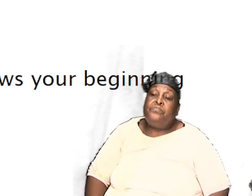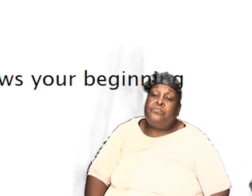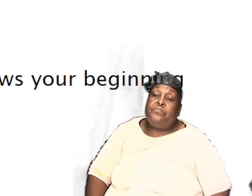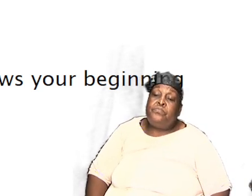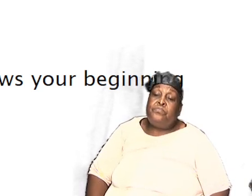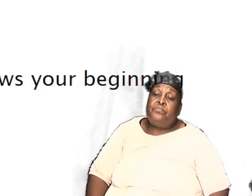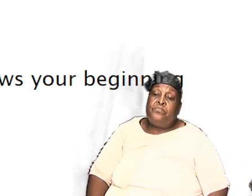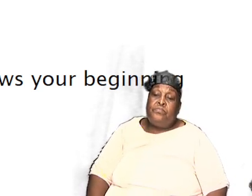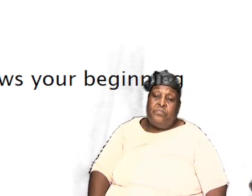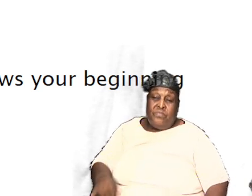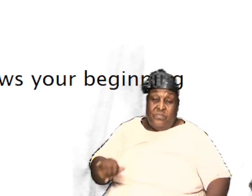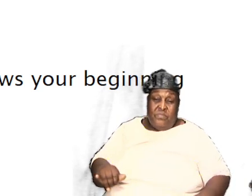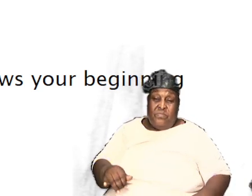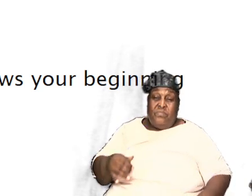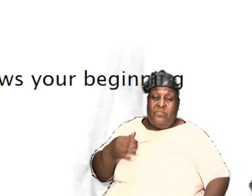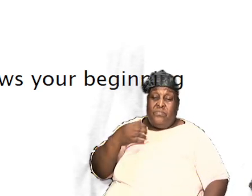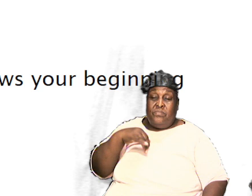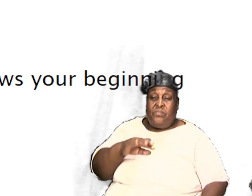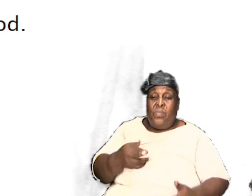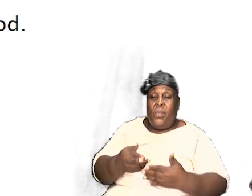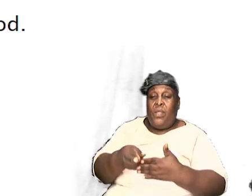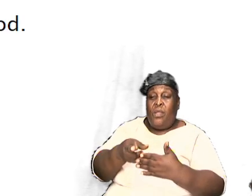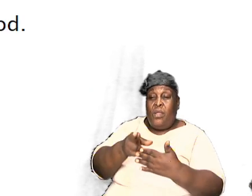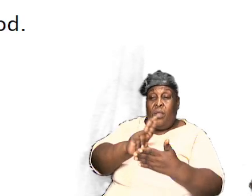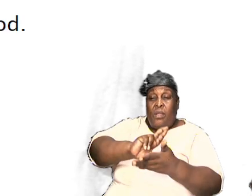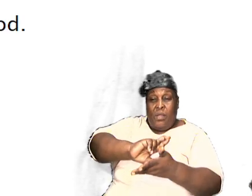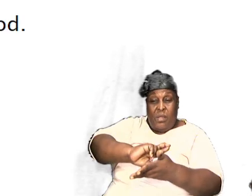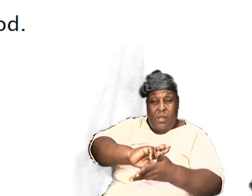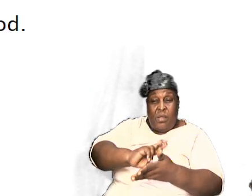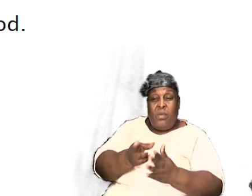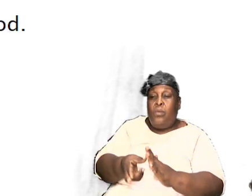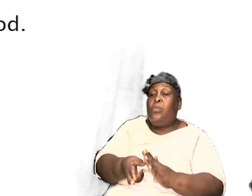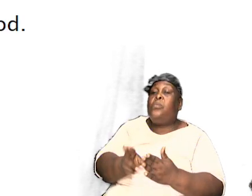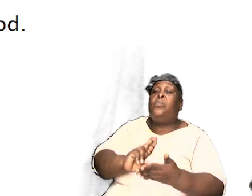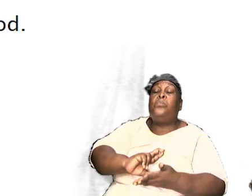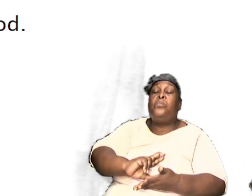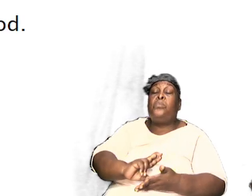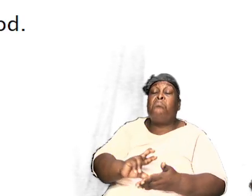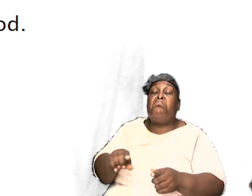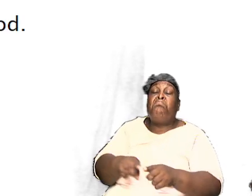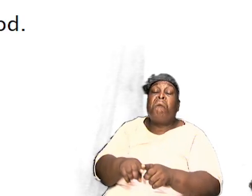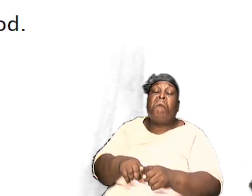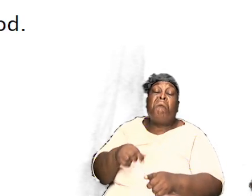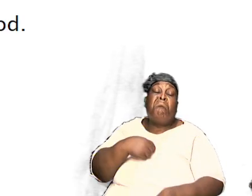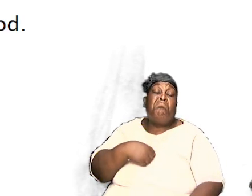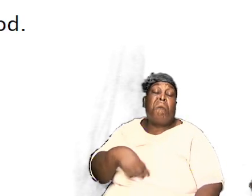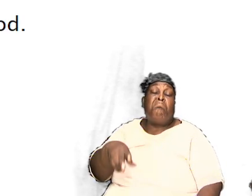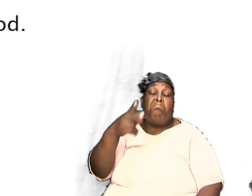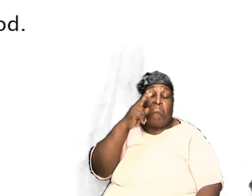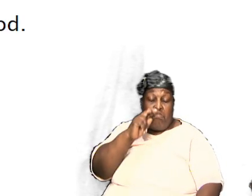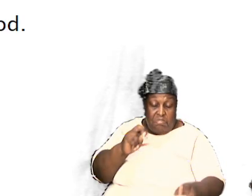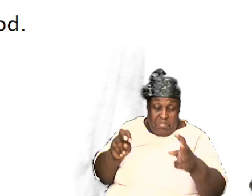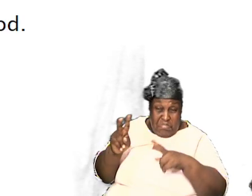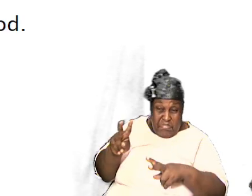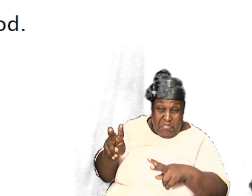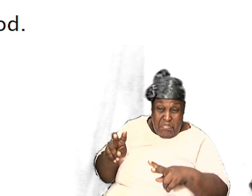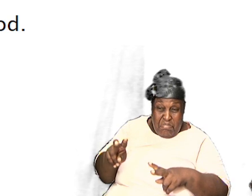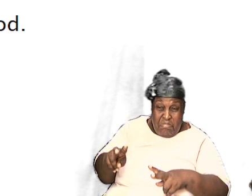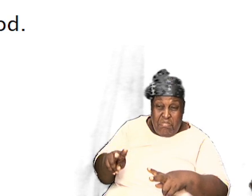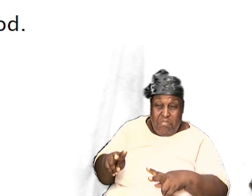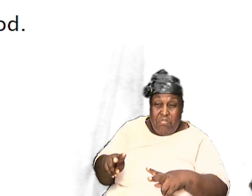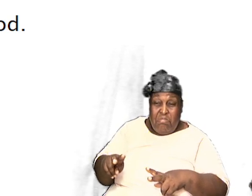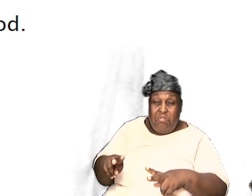I know that we are still recap. Next slide. I know that we are still recap, but as I look at the entire thing